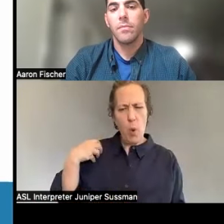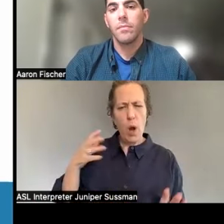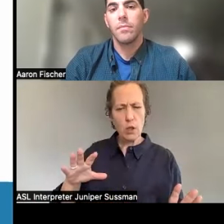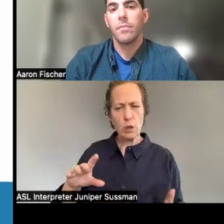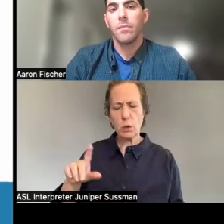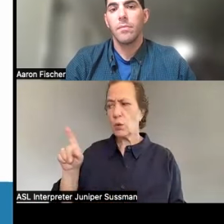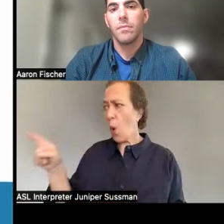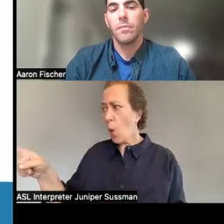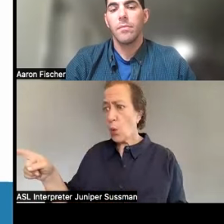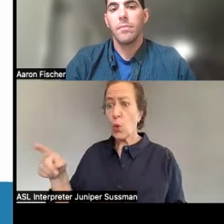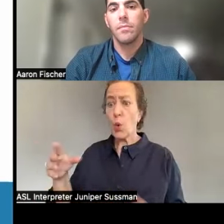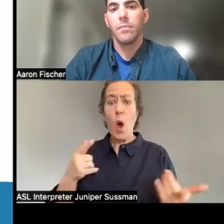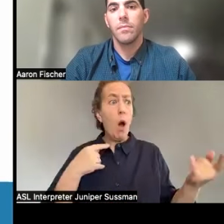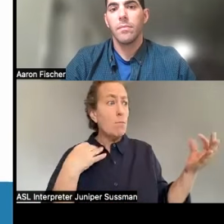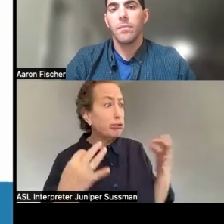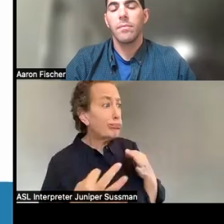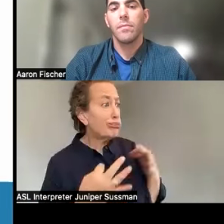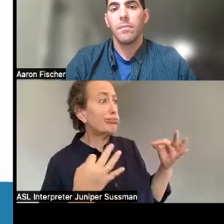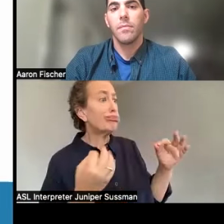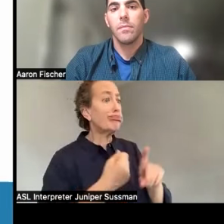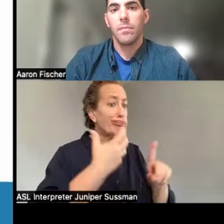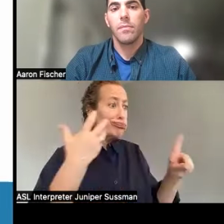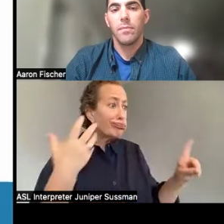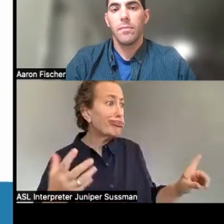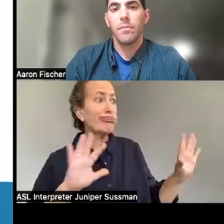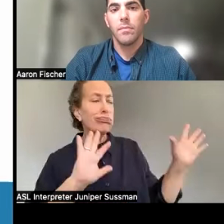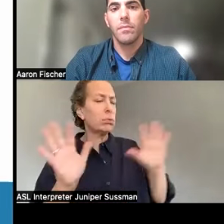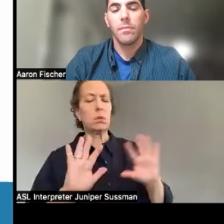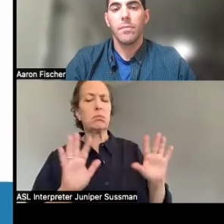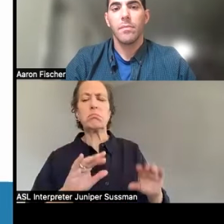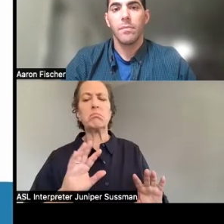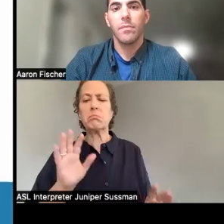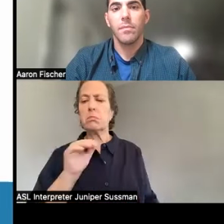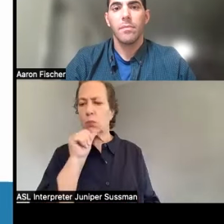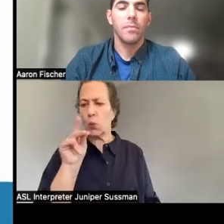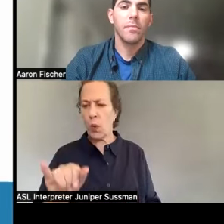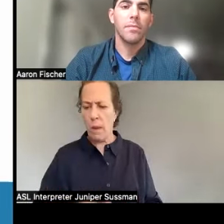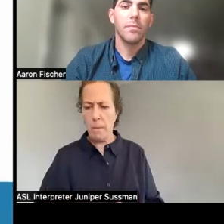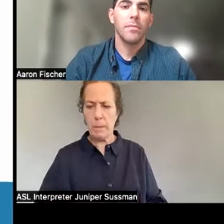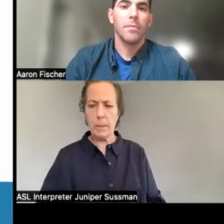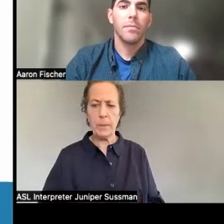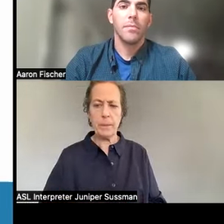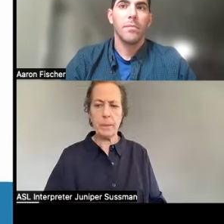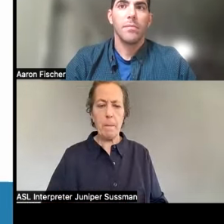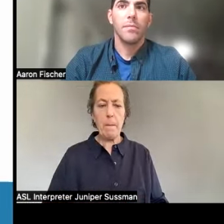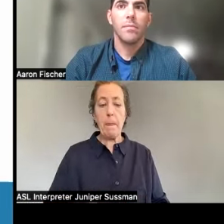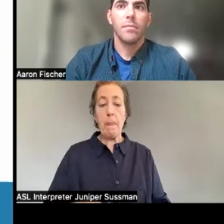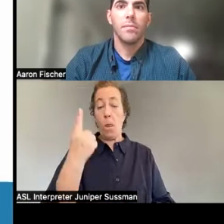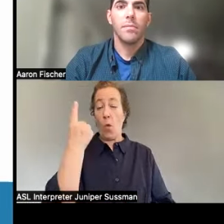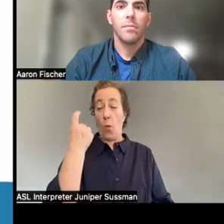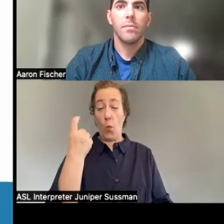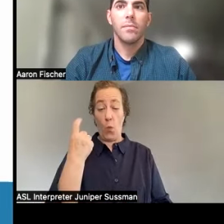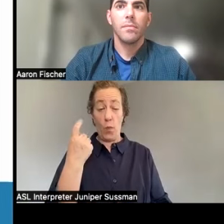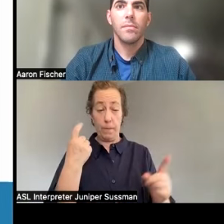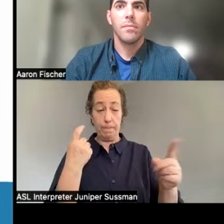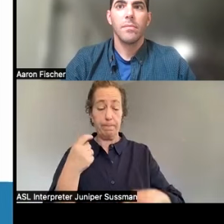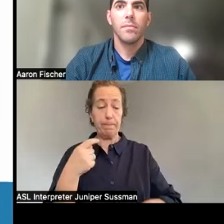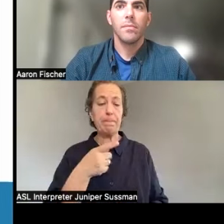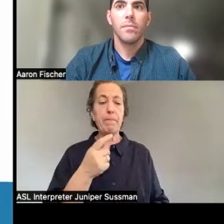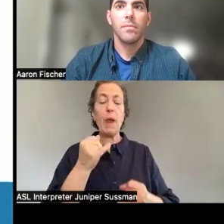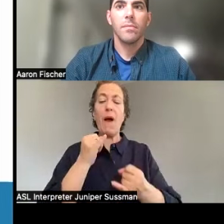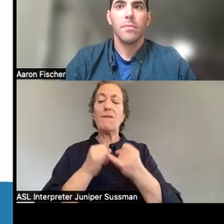the patient's medical profile beyond this request. And lastly, just a quick final review